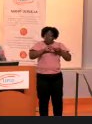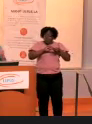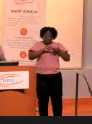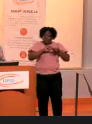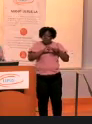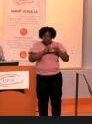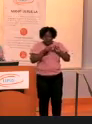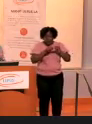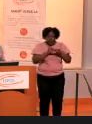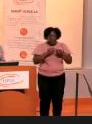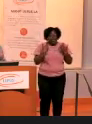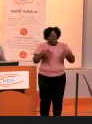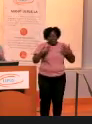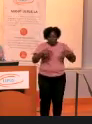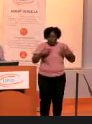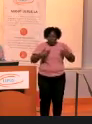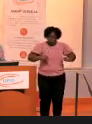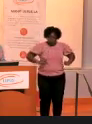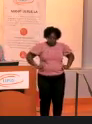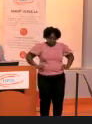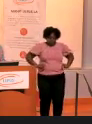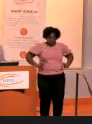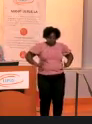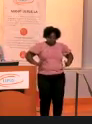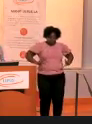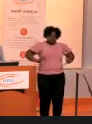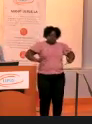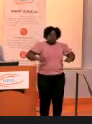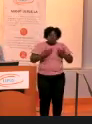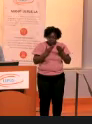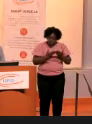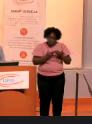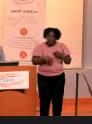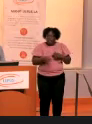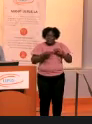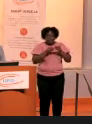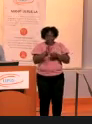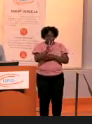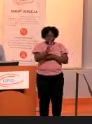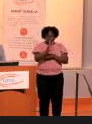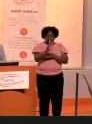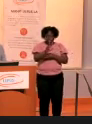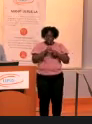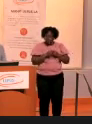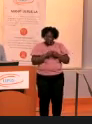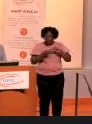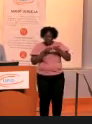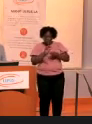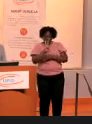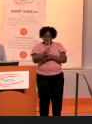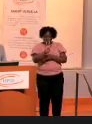more inflammatory and problematic kidney lesions, and that's class 3 and class